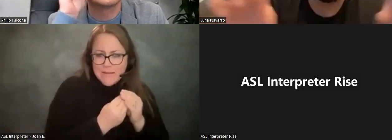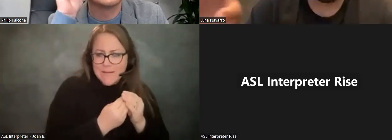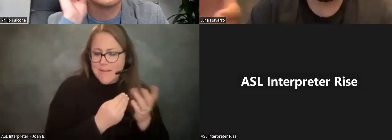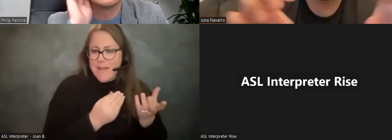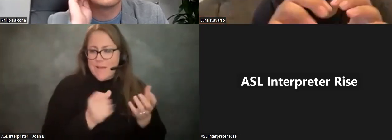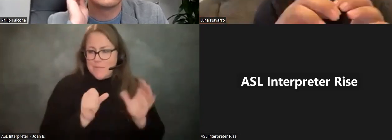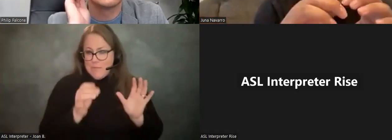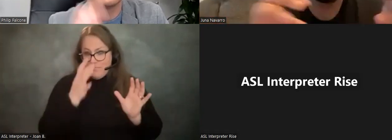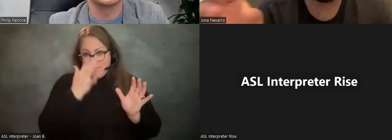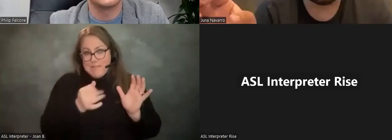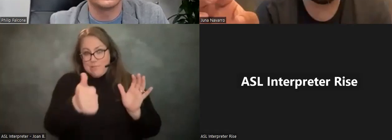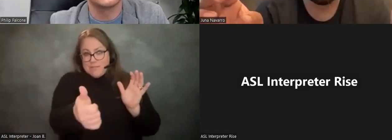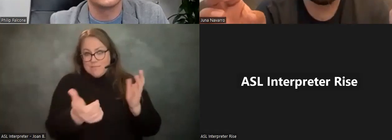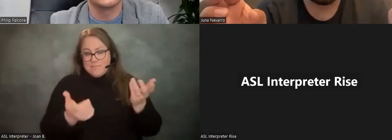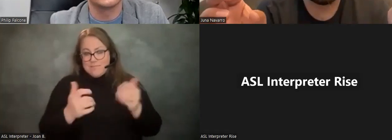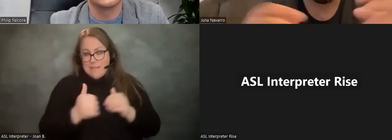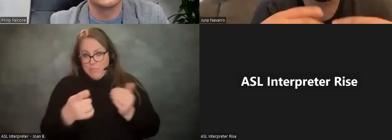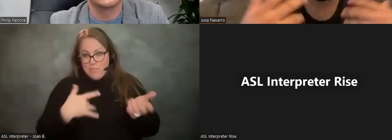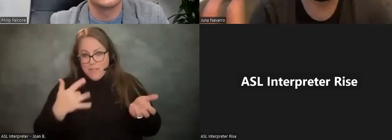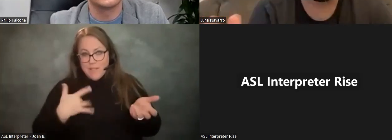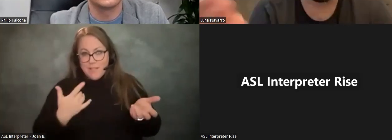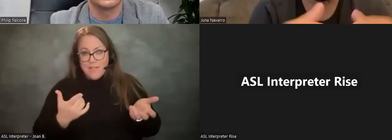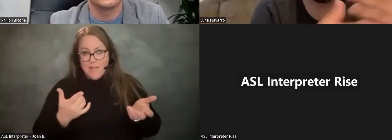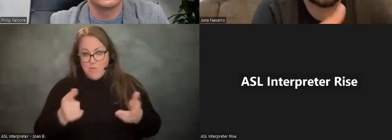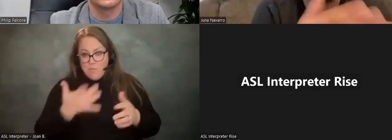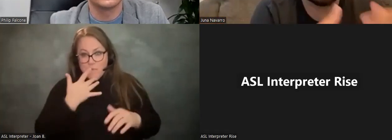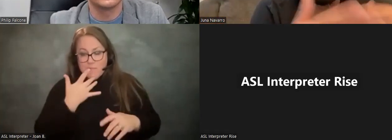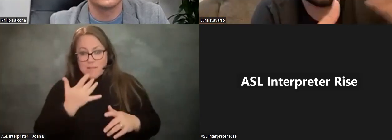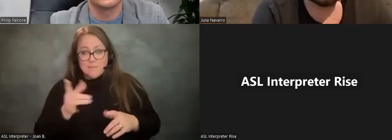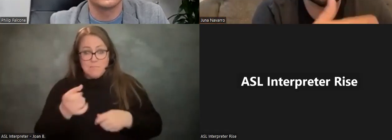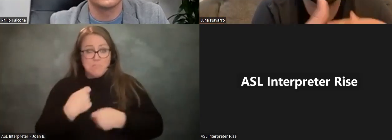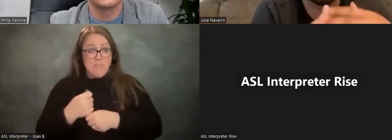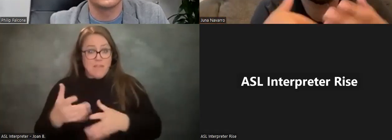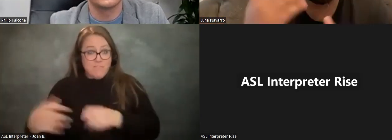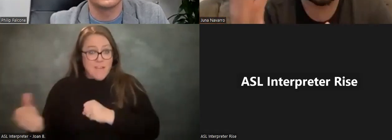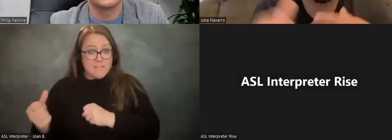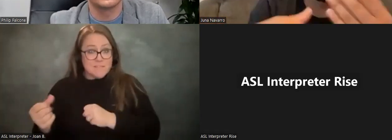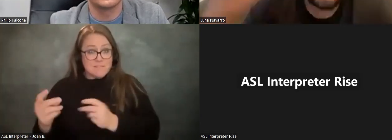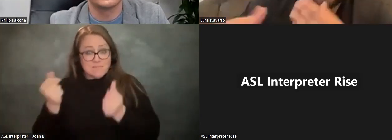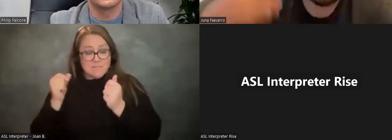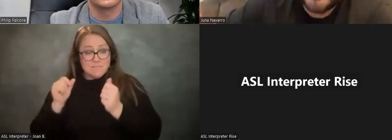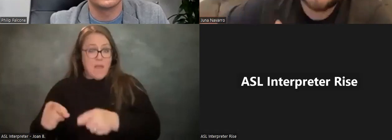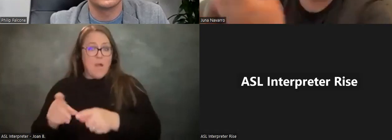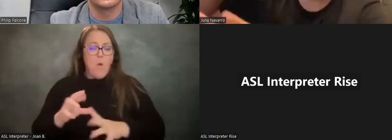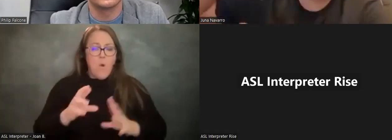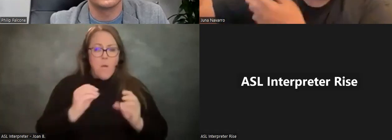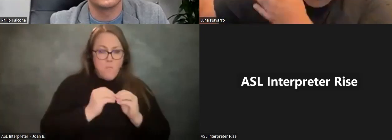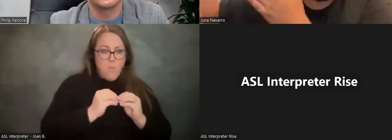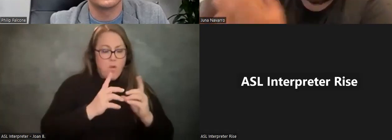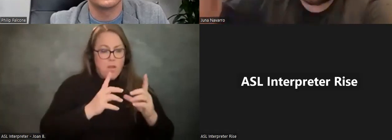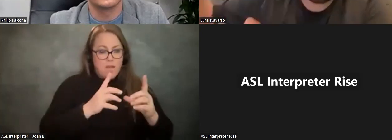you and where you see yourself and how you produce your work. Is it fast, quick, fast food, or is it more time